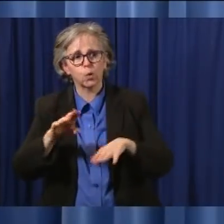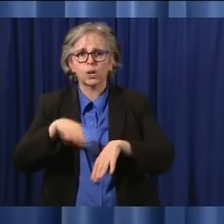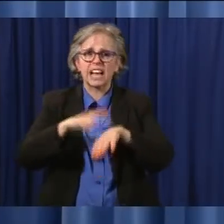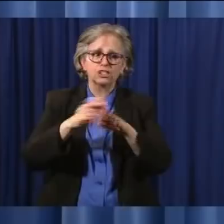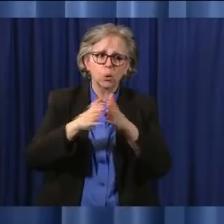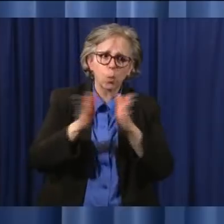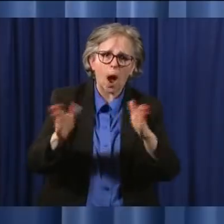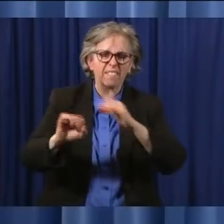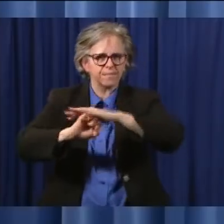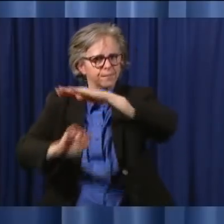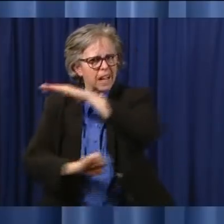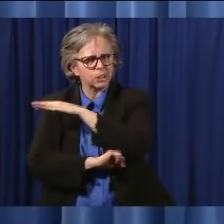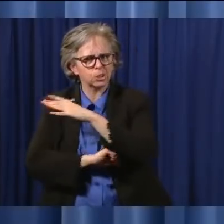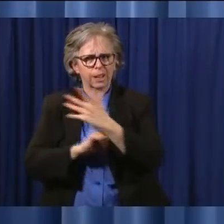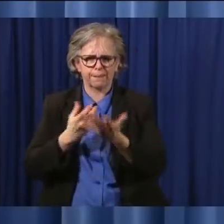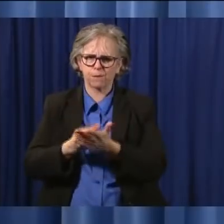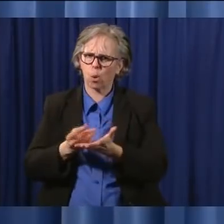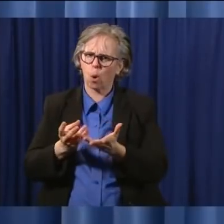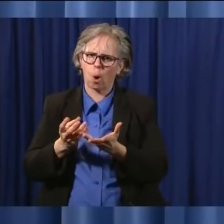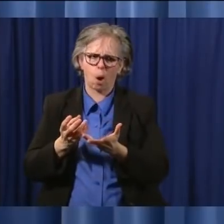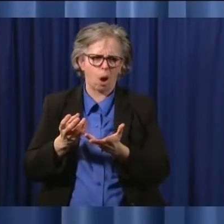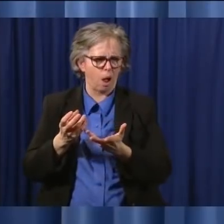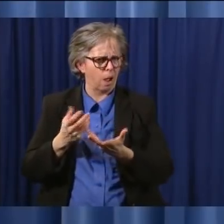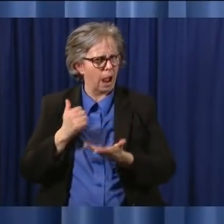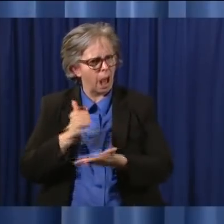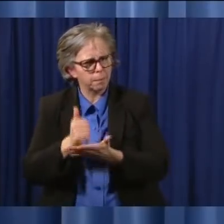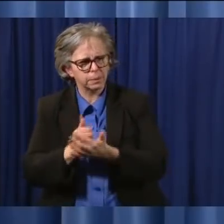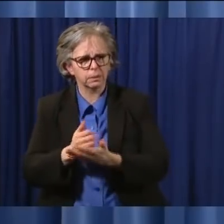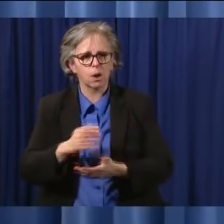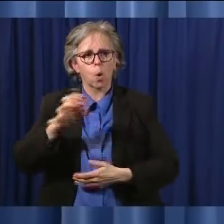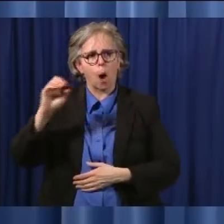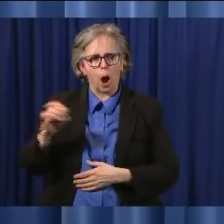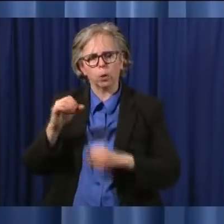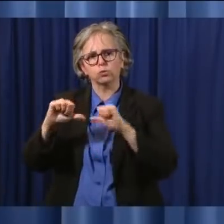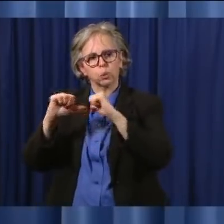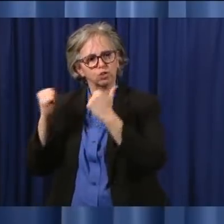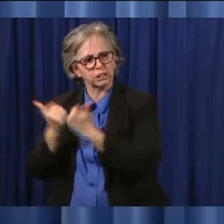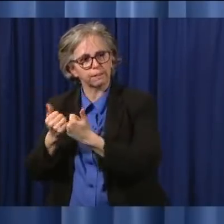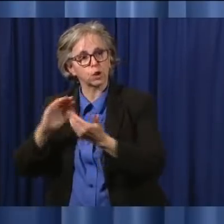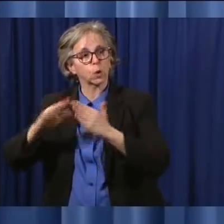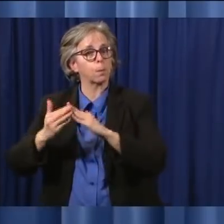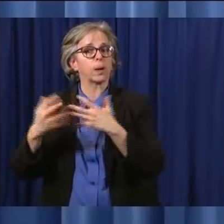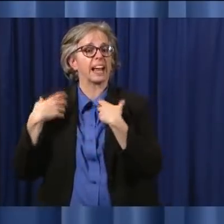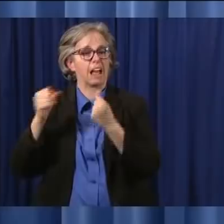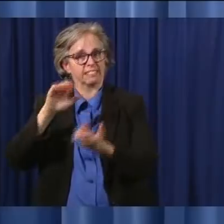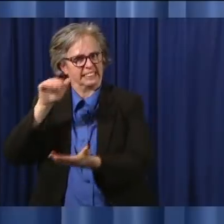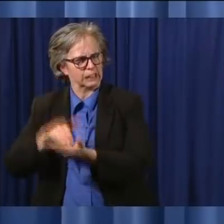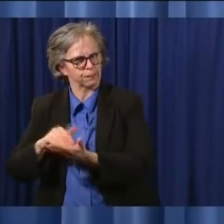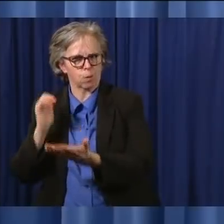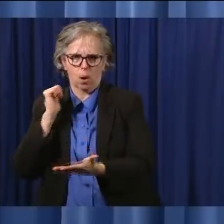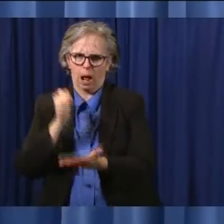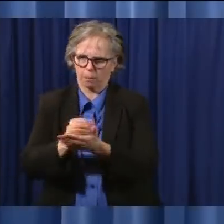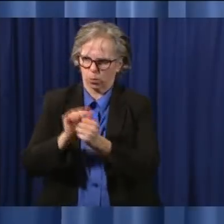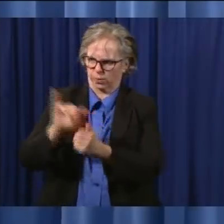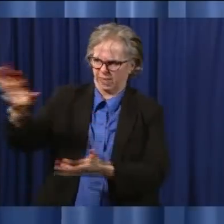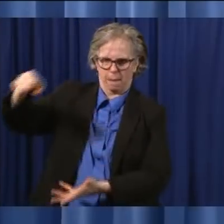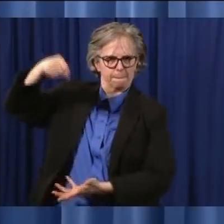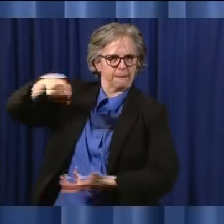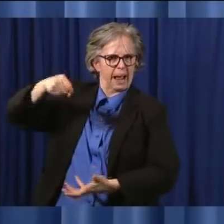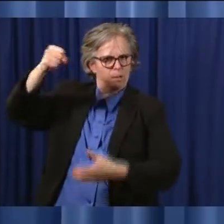make this distribution, the Ohio Association of Community Health Centers. And they will find in